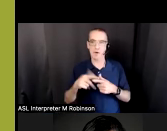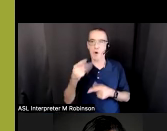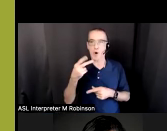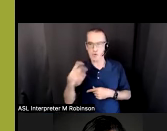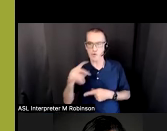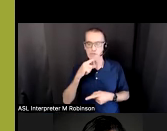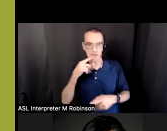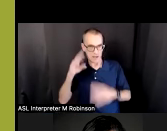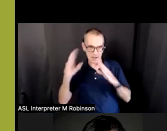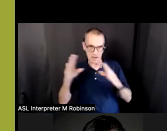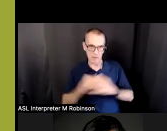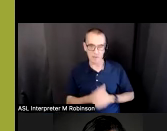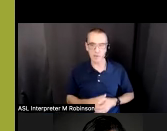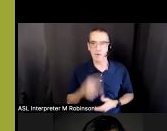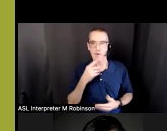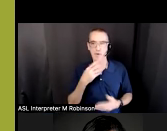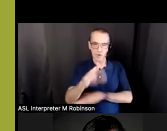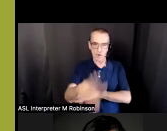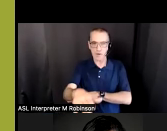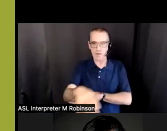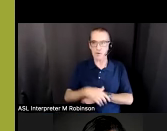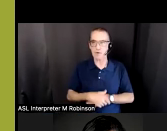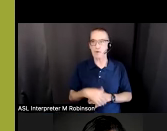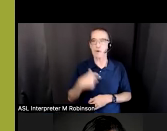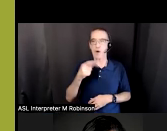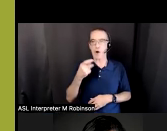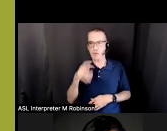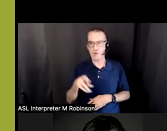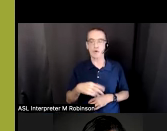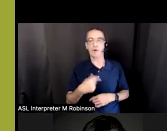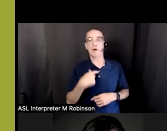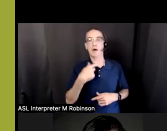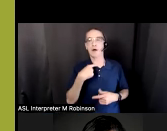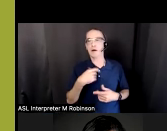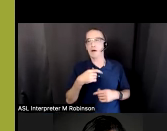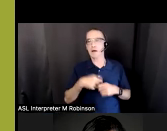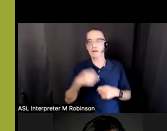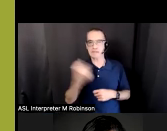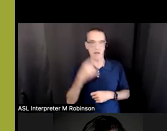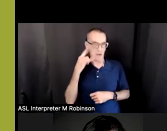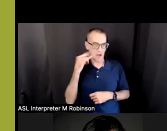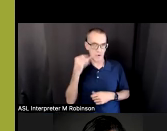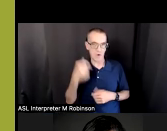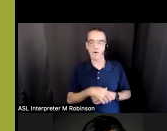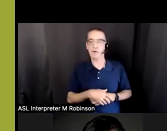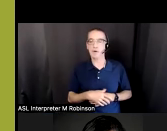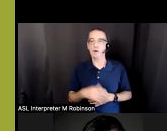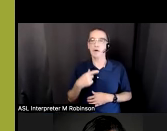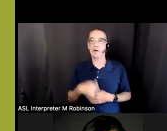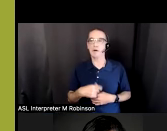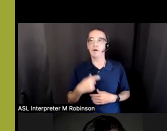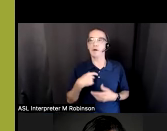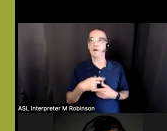say hello. Hi, good afternoon. Arthur Argumanis here in Southern California. Pronouns are he and